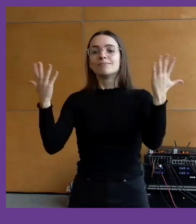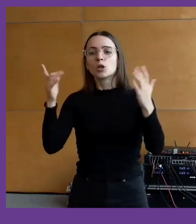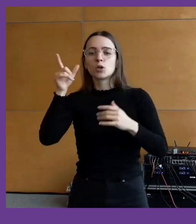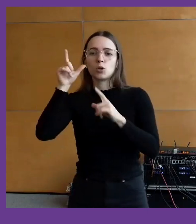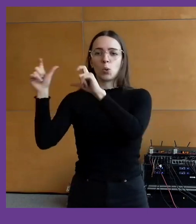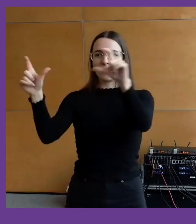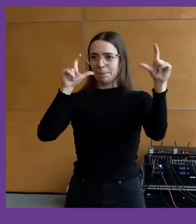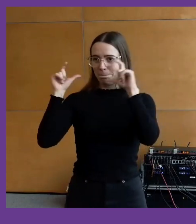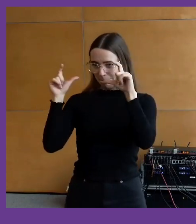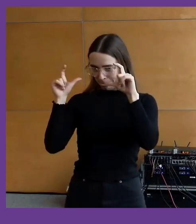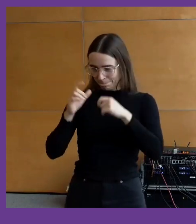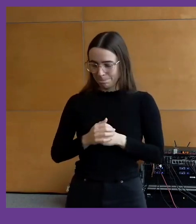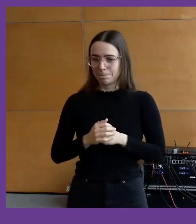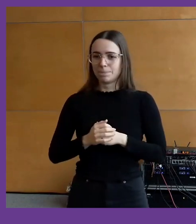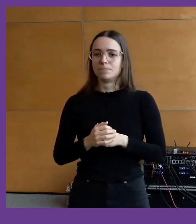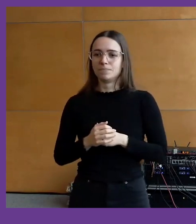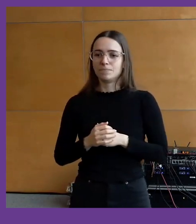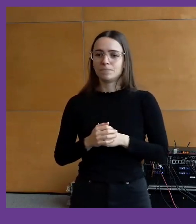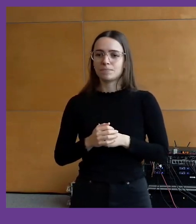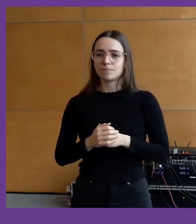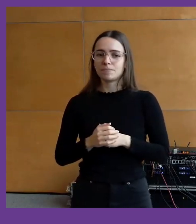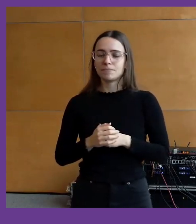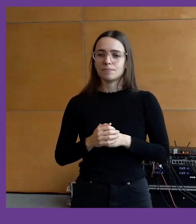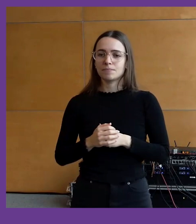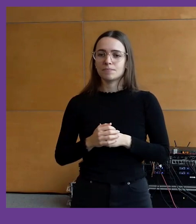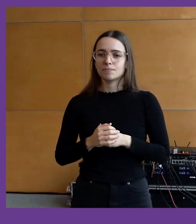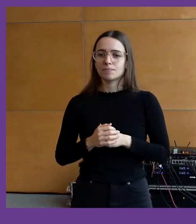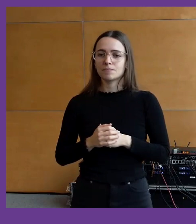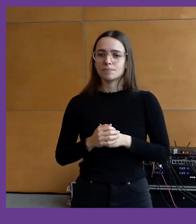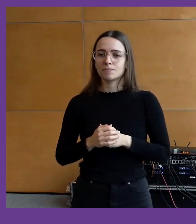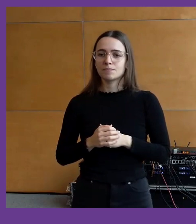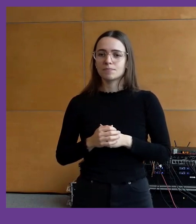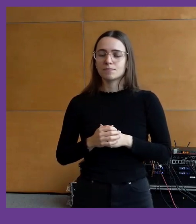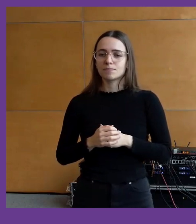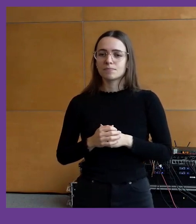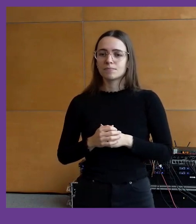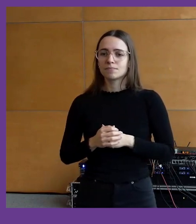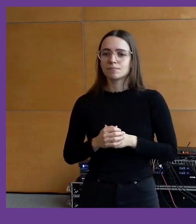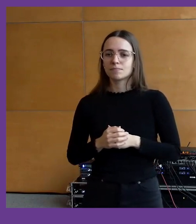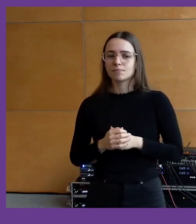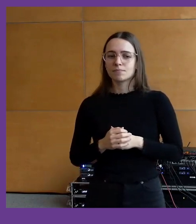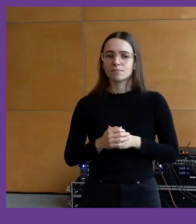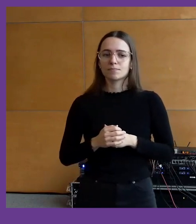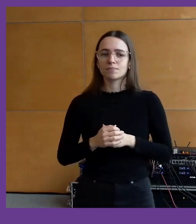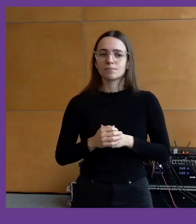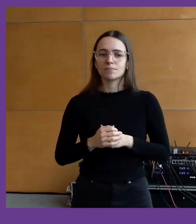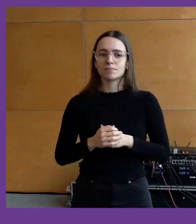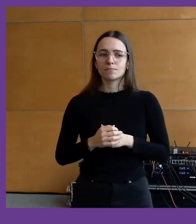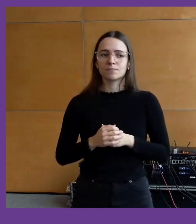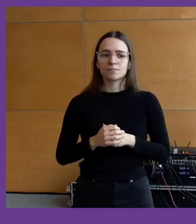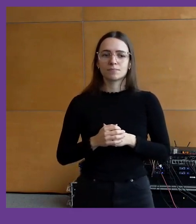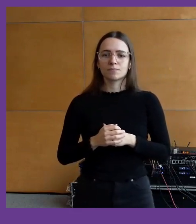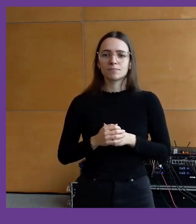specific section indicating how that access to tourism can be